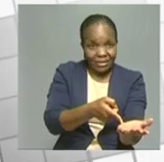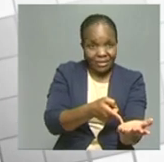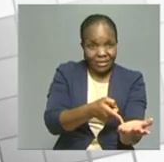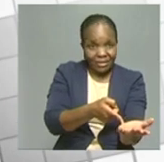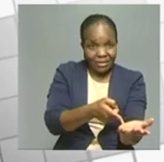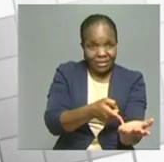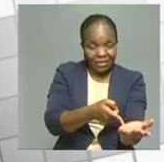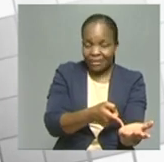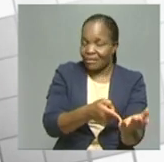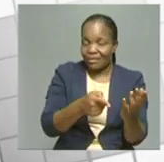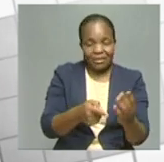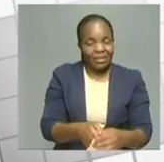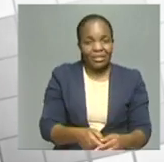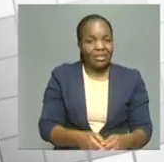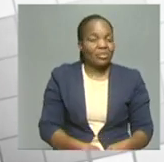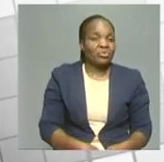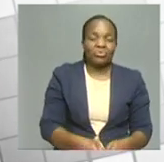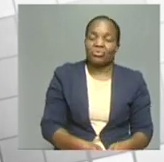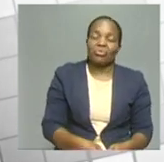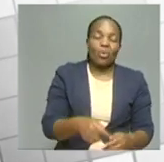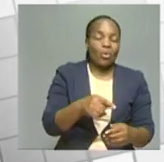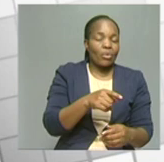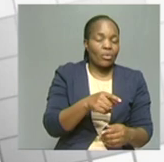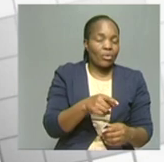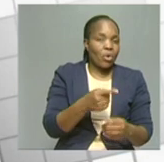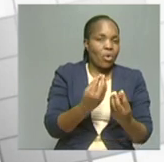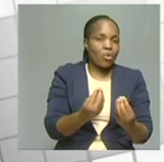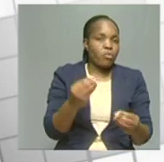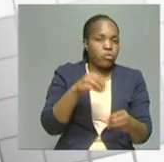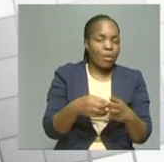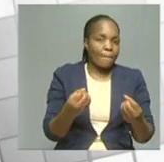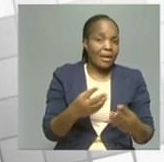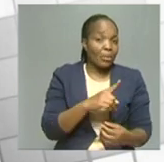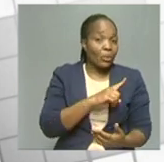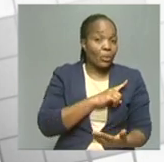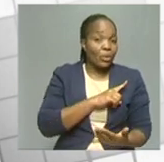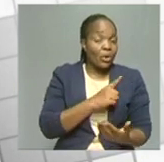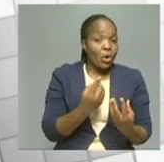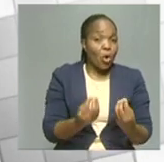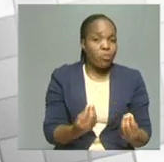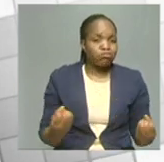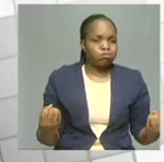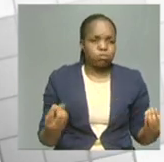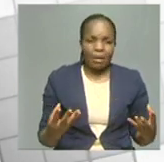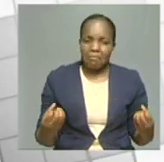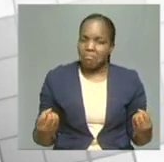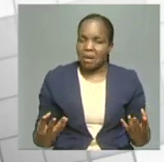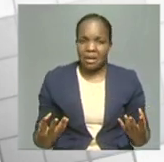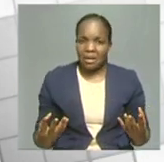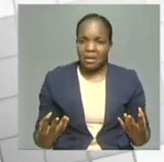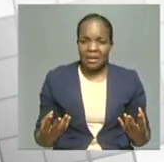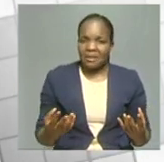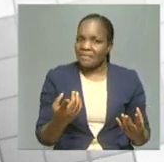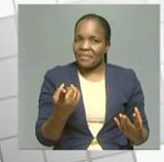policy is not practical at the school because there are a lot of learners and they cannot be able to follow